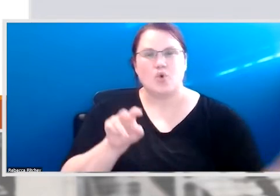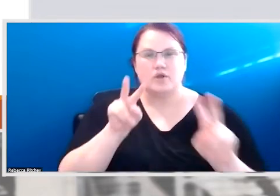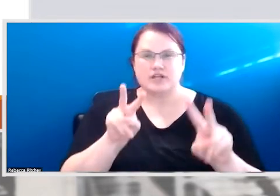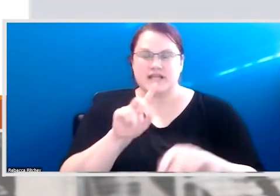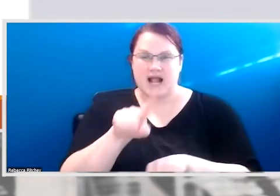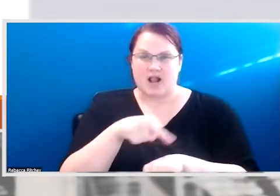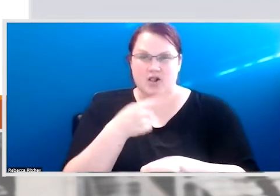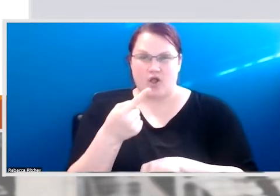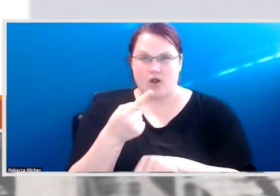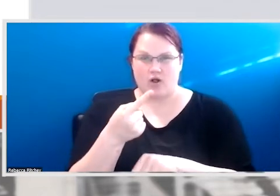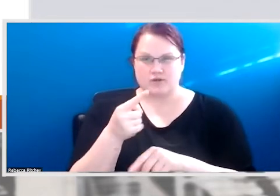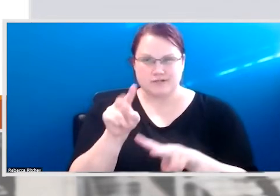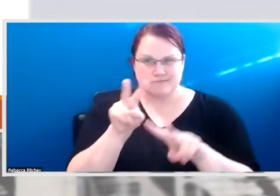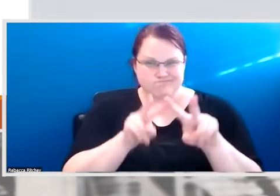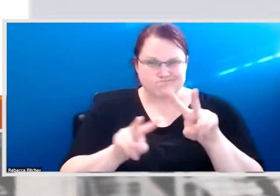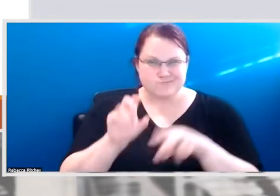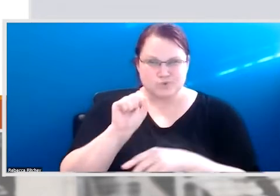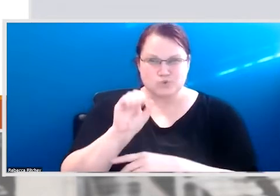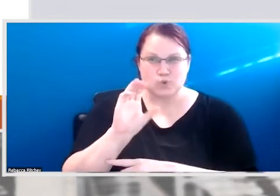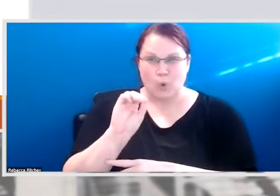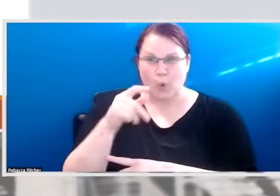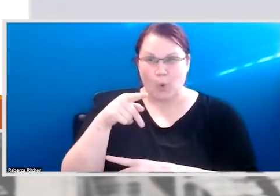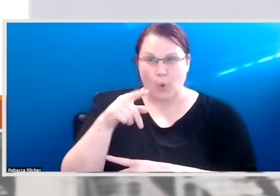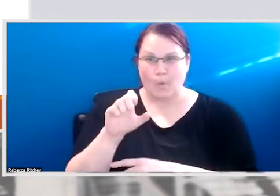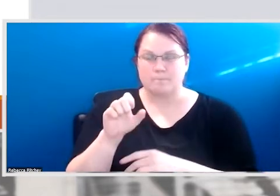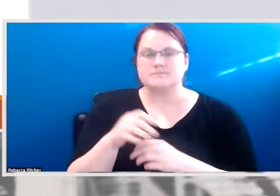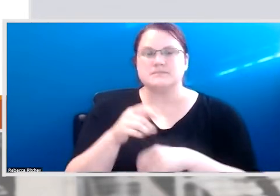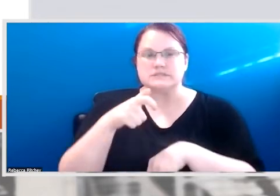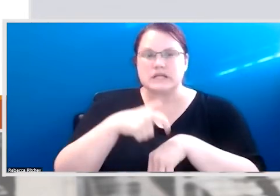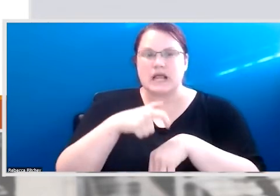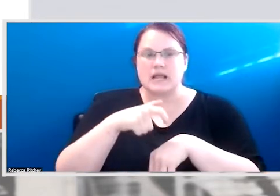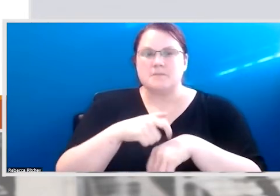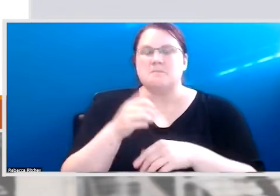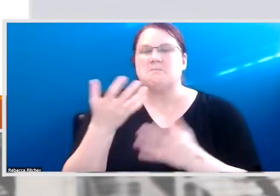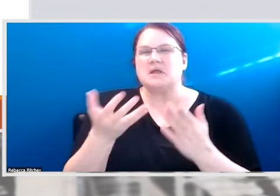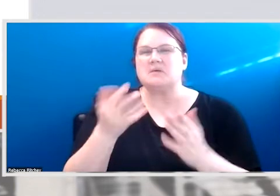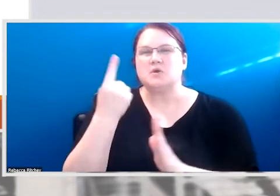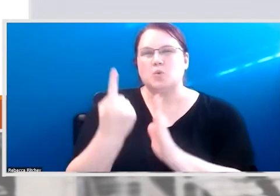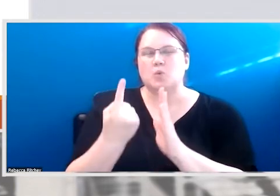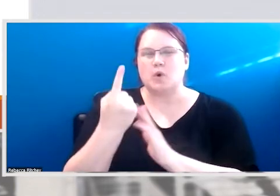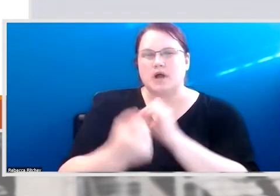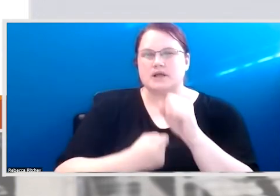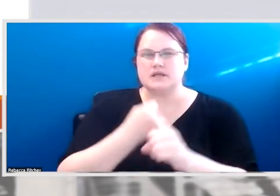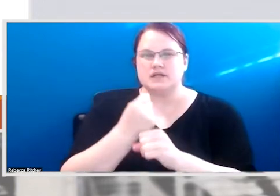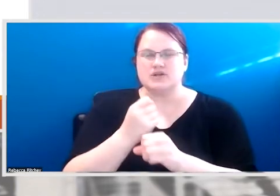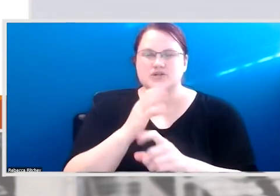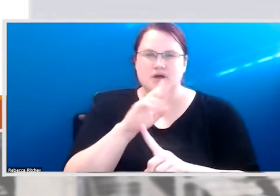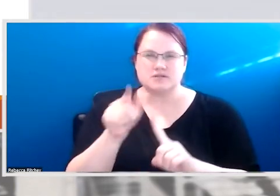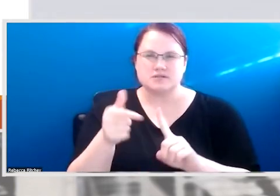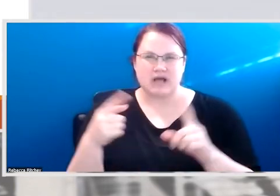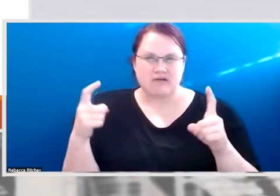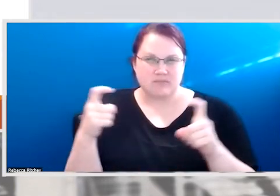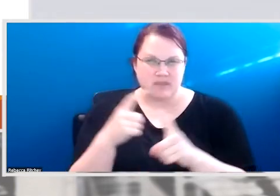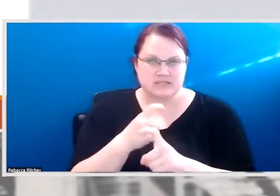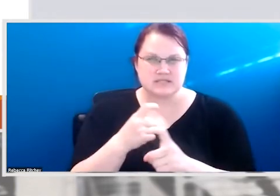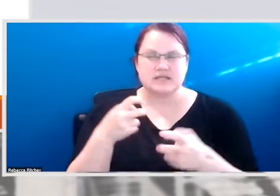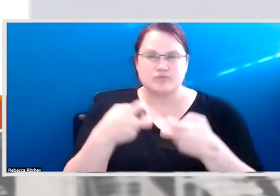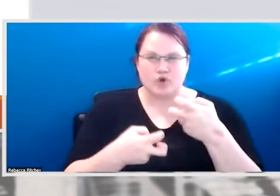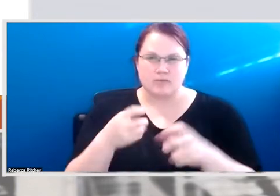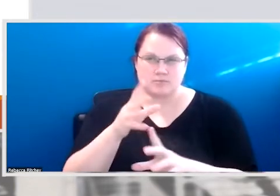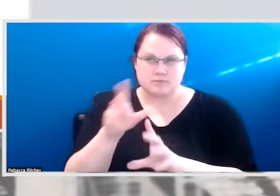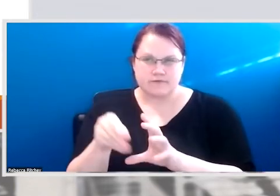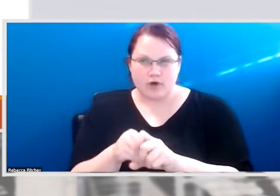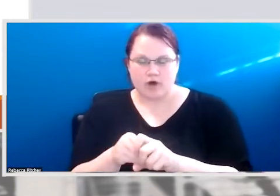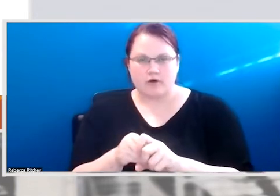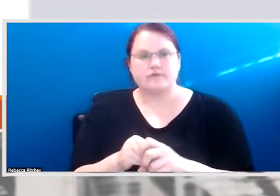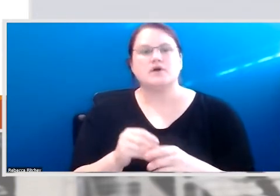scoping period. This usually takes us about a year, possibly much longer. Kind of depends on the issues and the complexity involved. We will